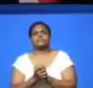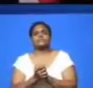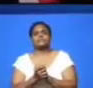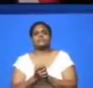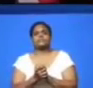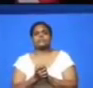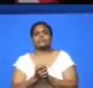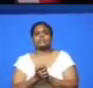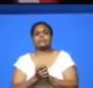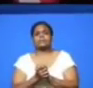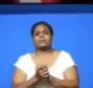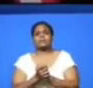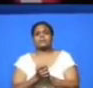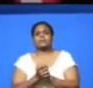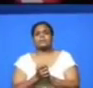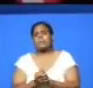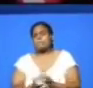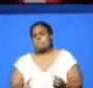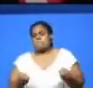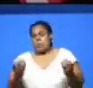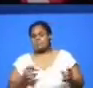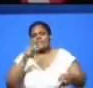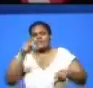Most of the world is ungodly.